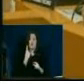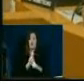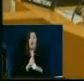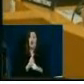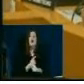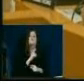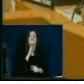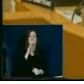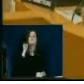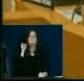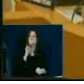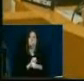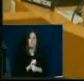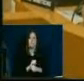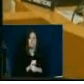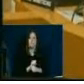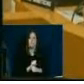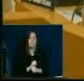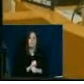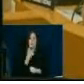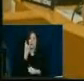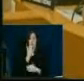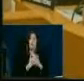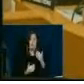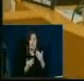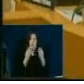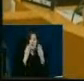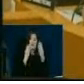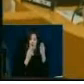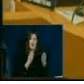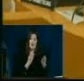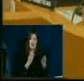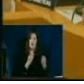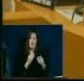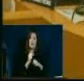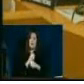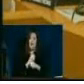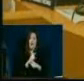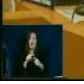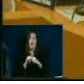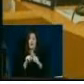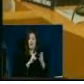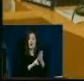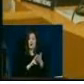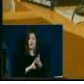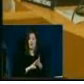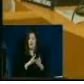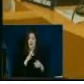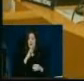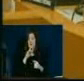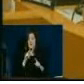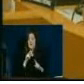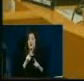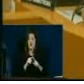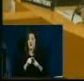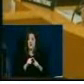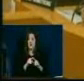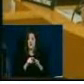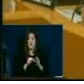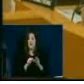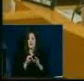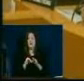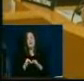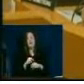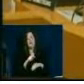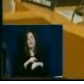is absolute. One of the motions made concerning this contract had to do with the extension of